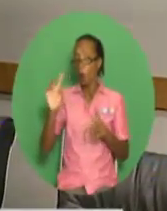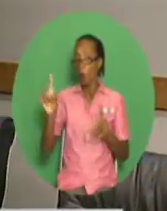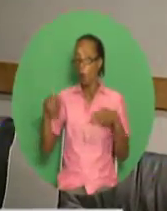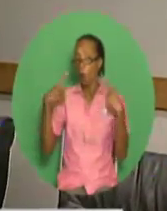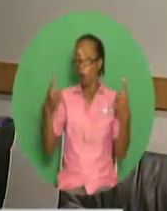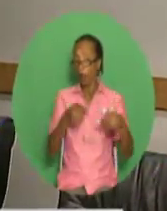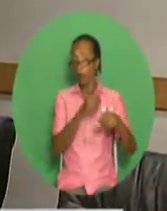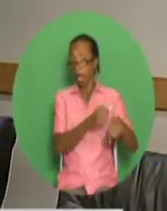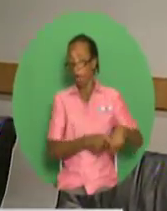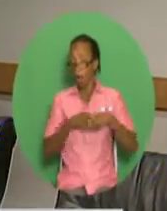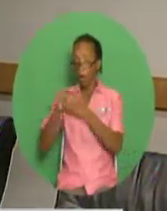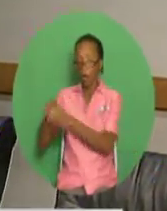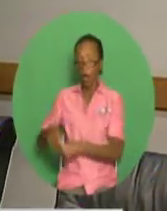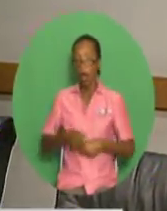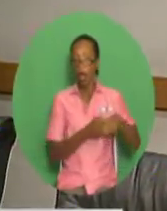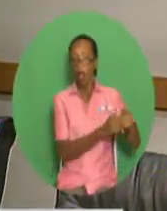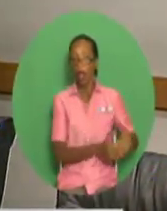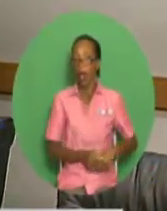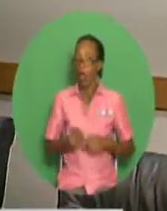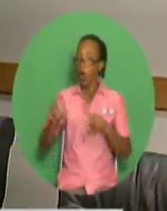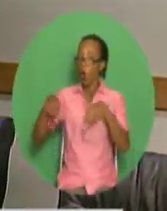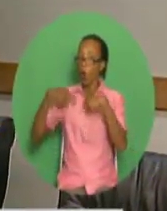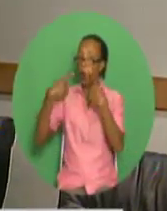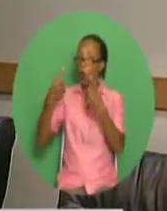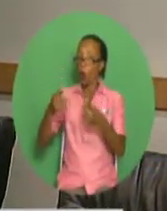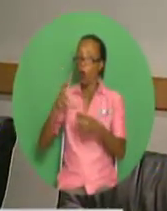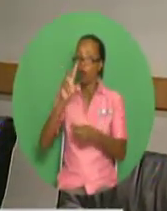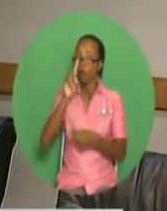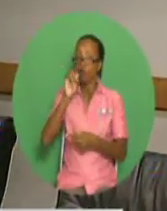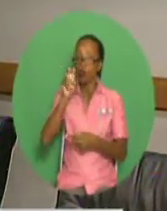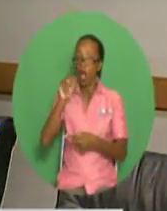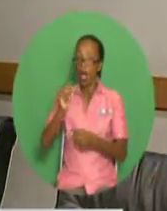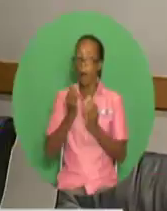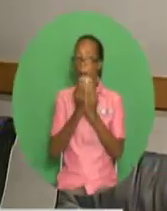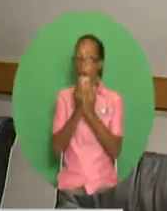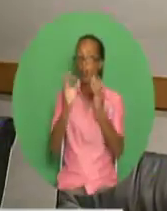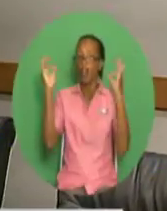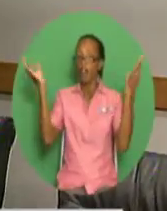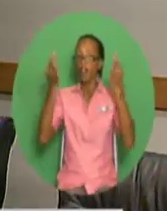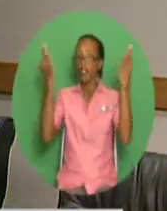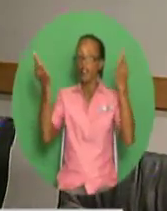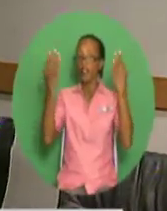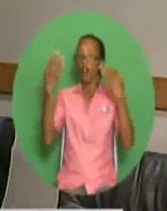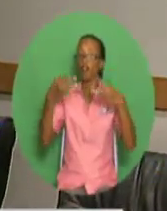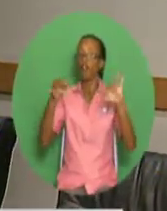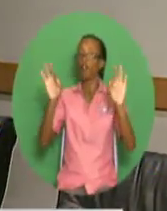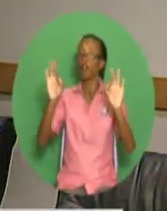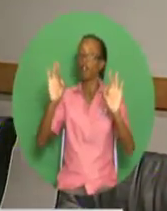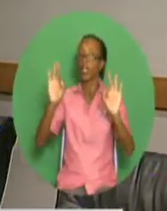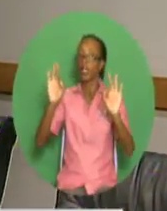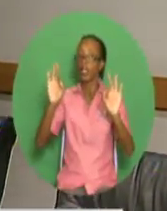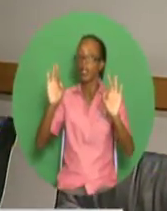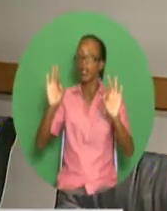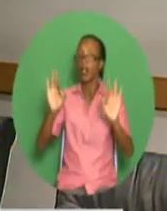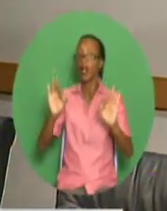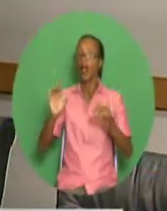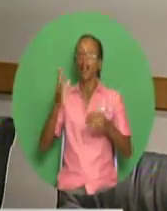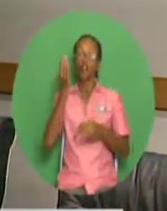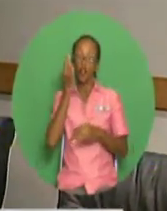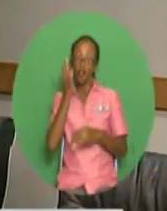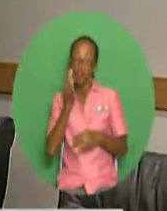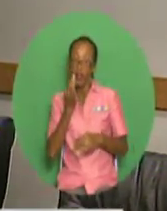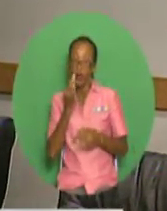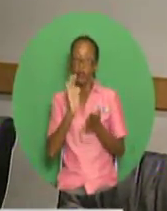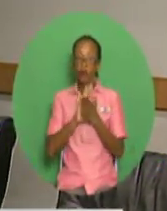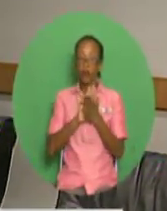tournaments to attend the World Dragon Boat Festival for free in China next year. So it's going to be an experience for a female school and a male school to travel to